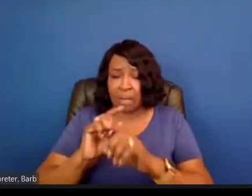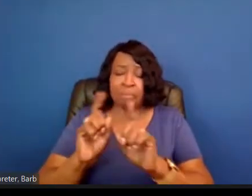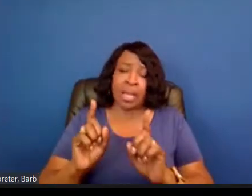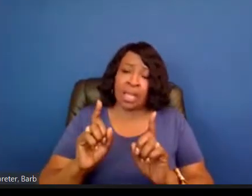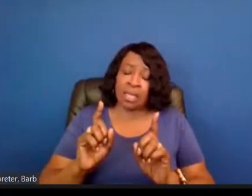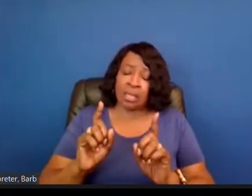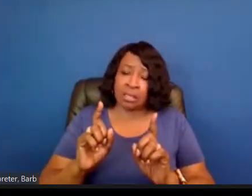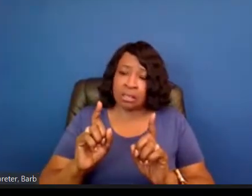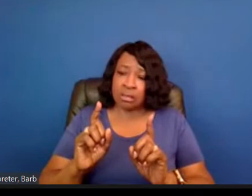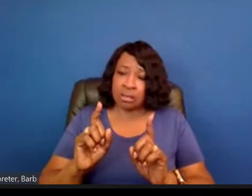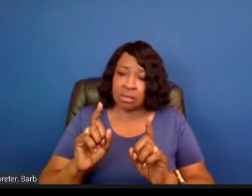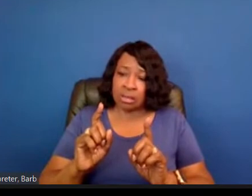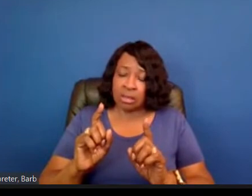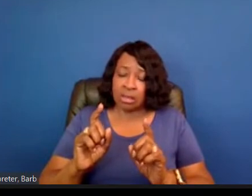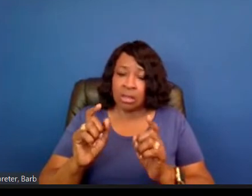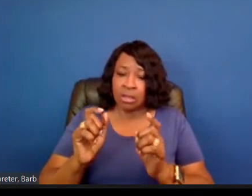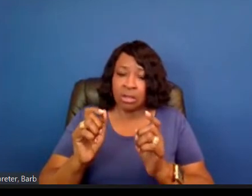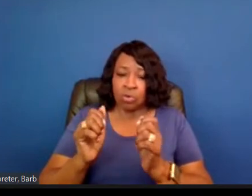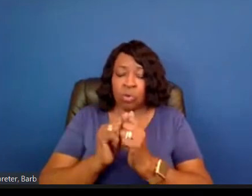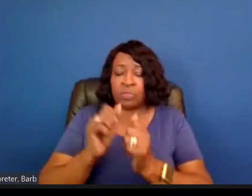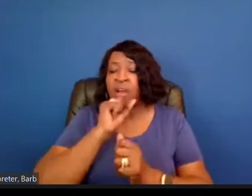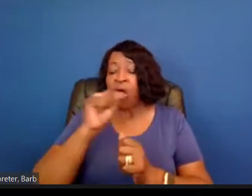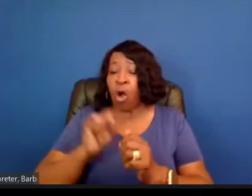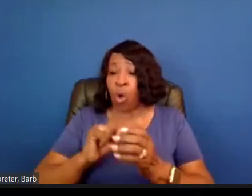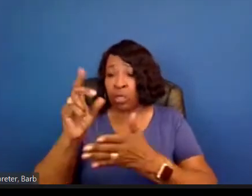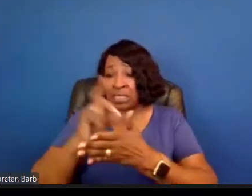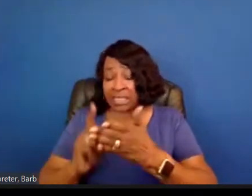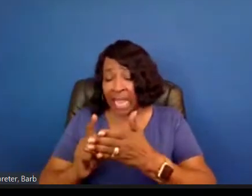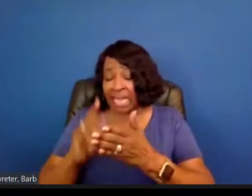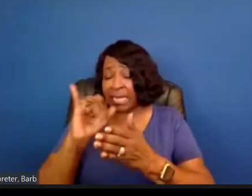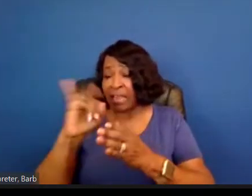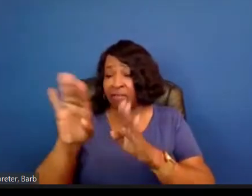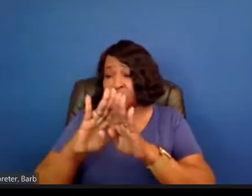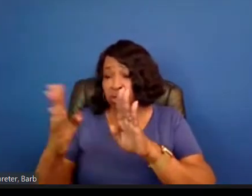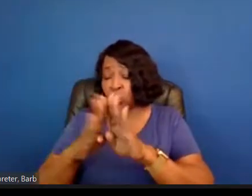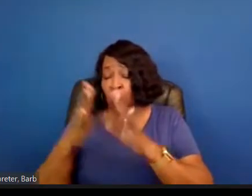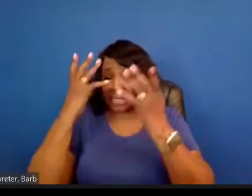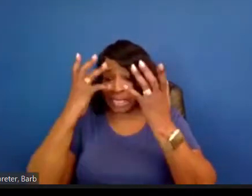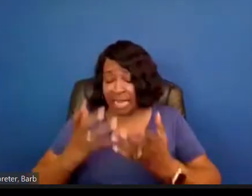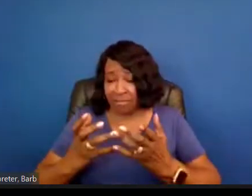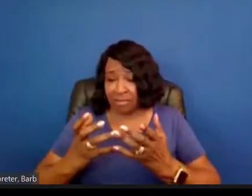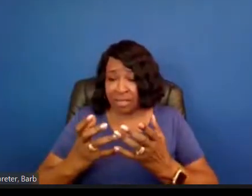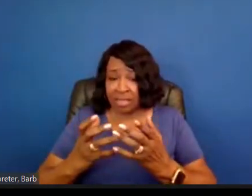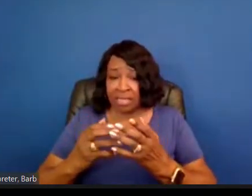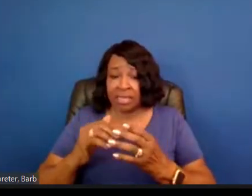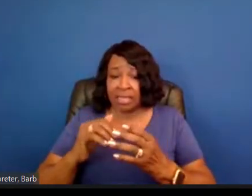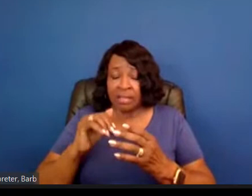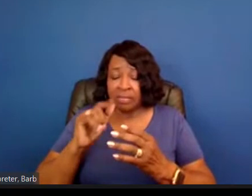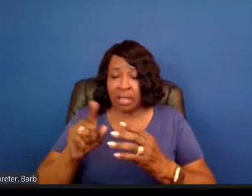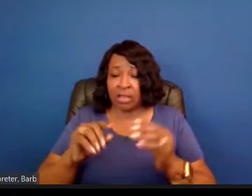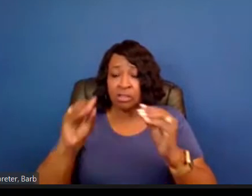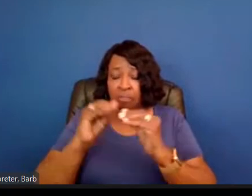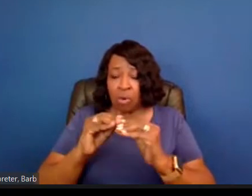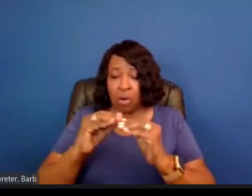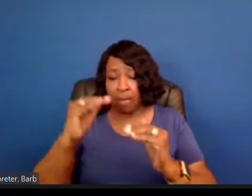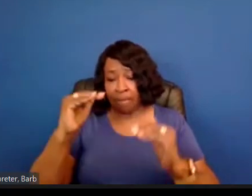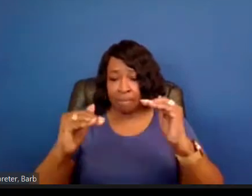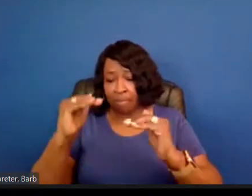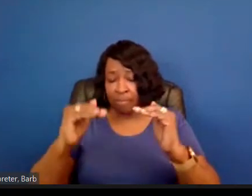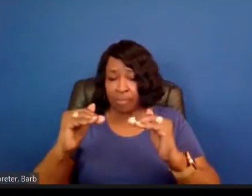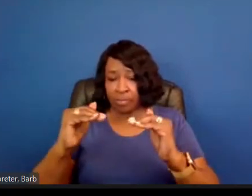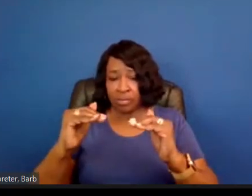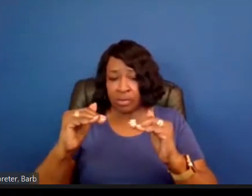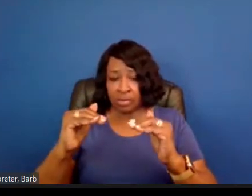know, with the old design, if a door was heavy, there was a little bit more leverage to kind of balance yourself and kind of push the door open.